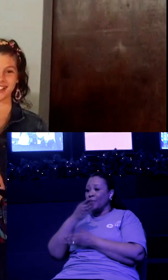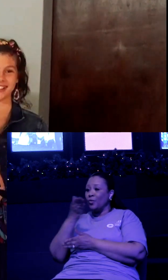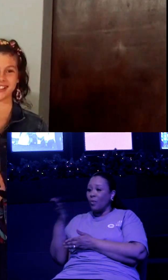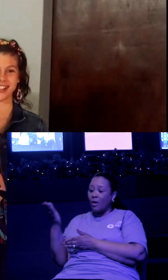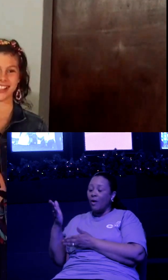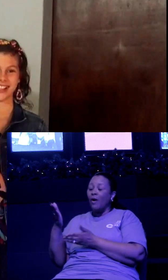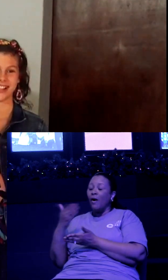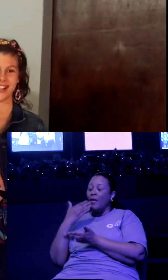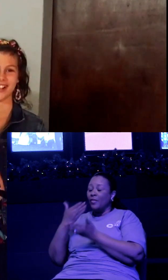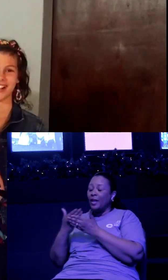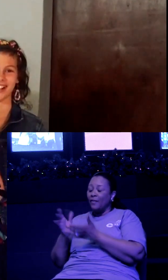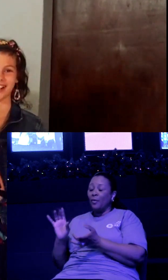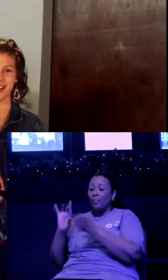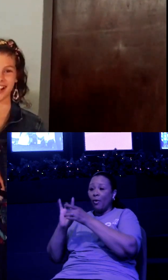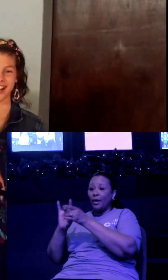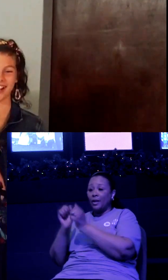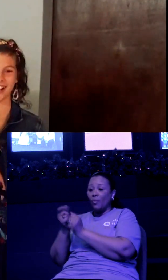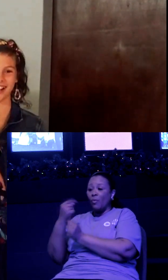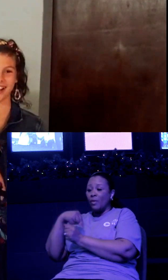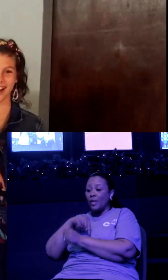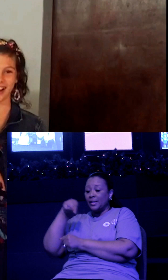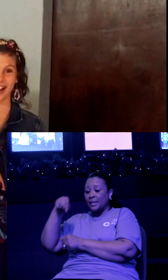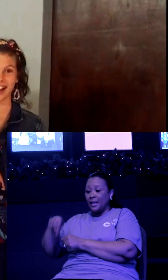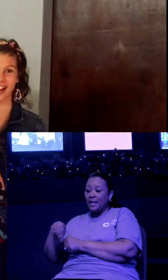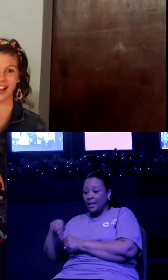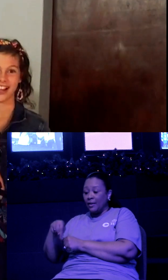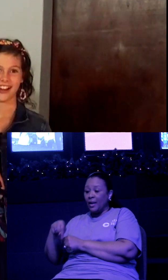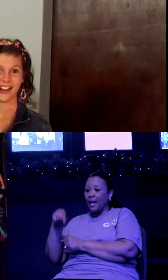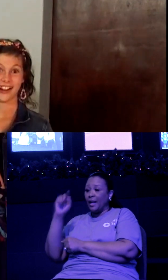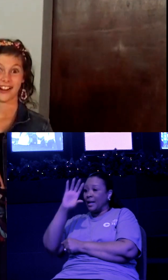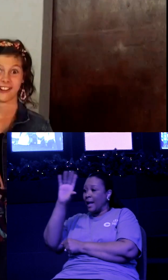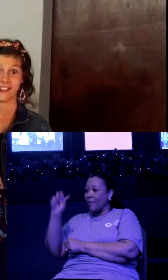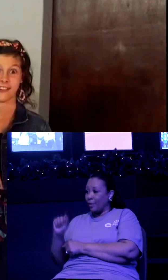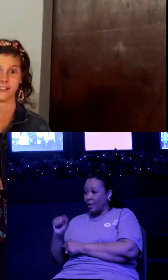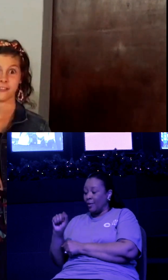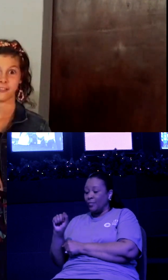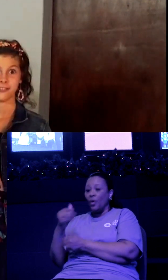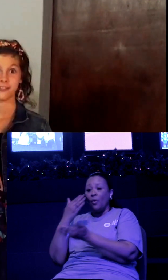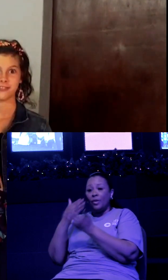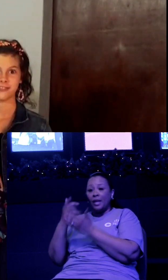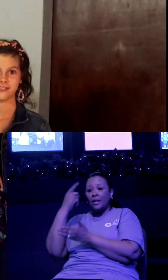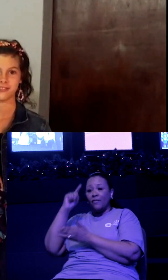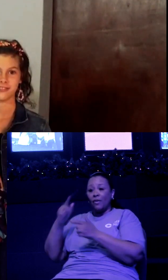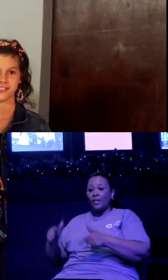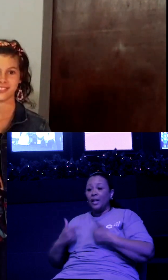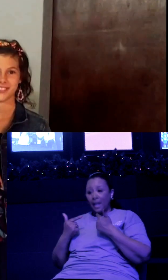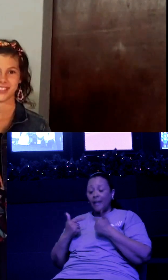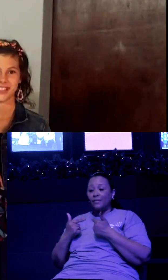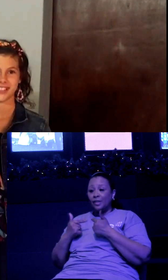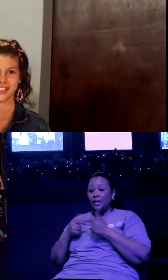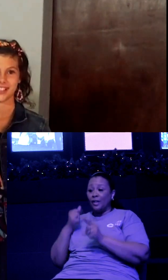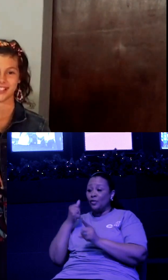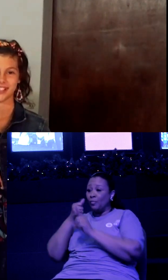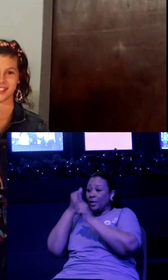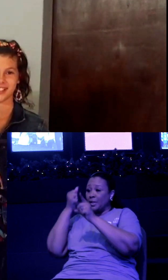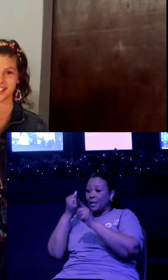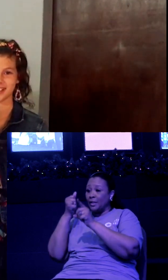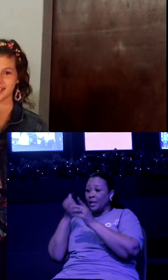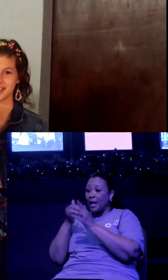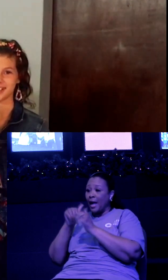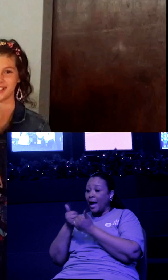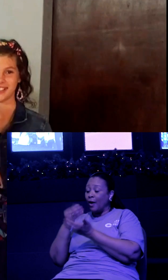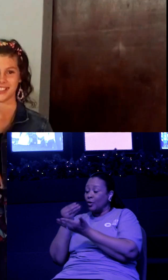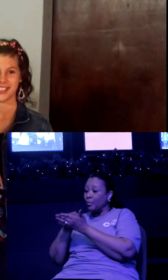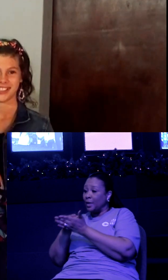you for partnering in the work that we're doing here in Valor in West Africa. And we thank you for the lives that you're impacting through your generosity